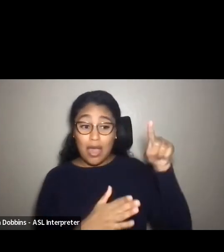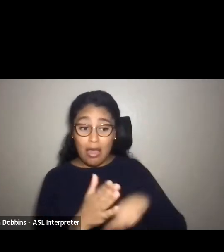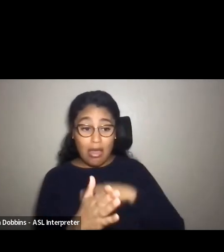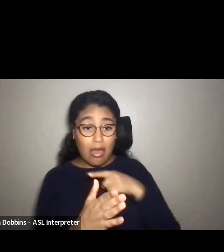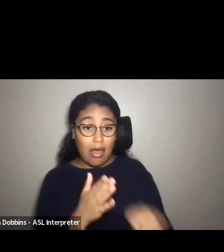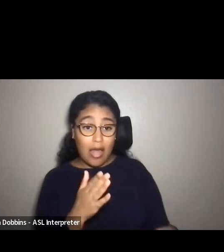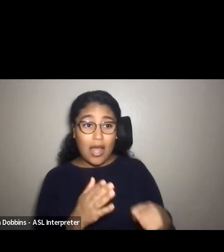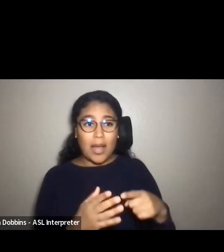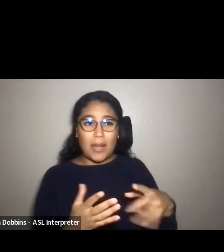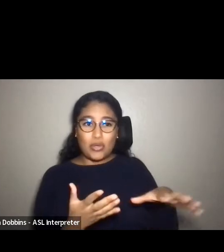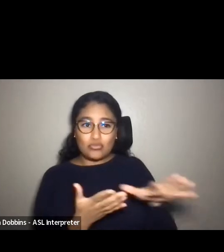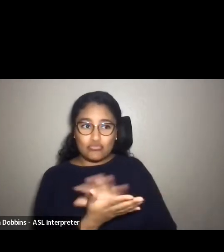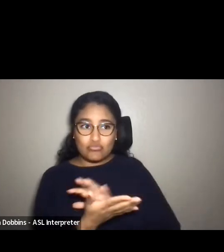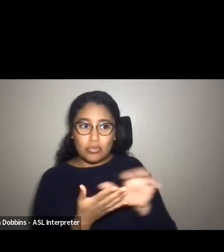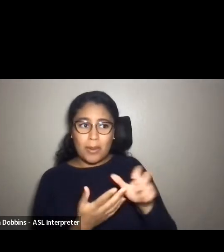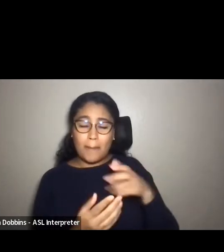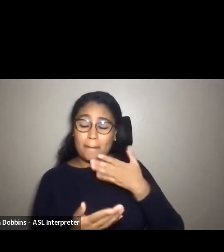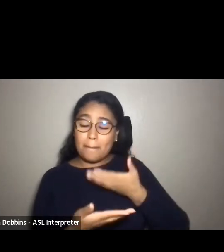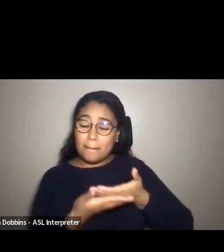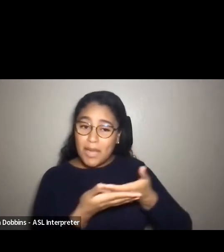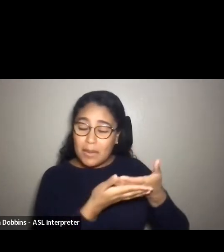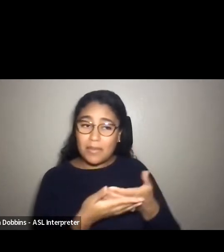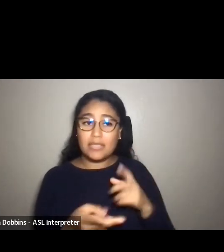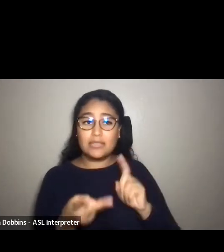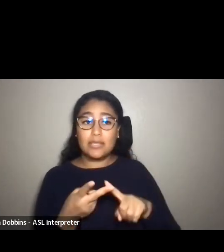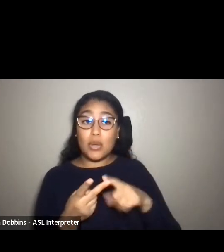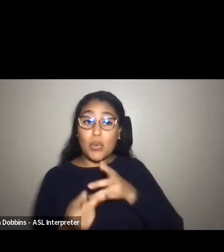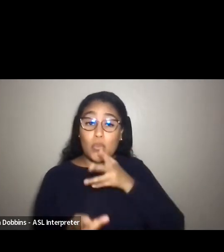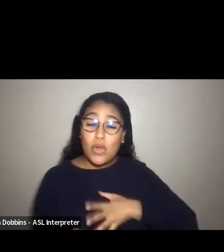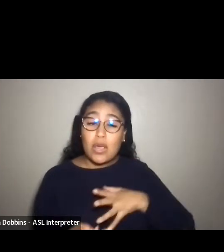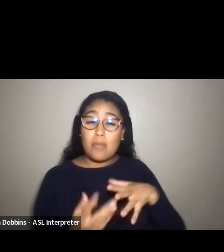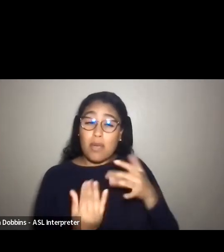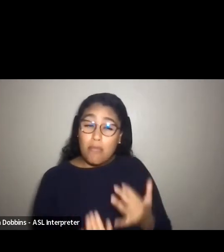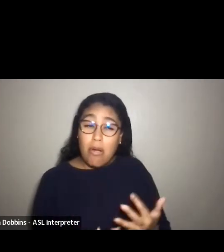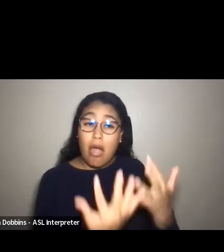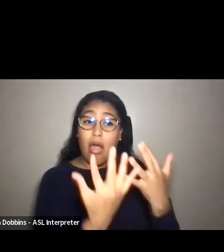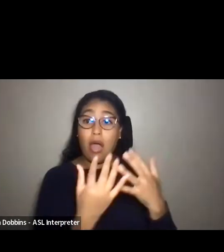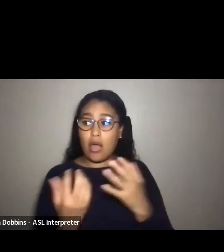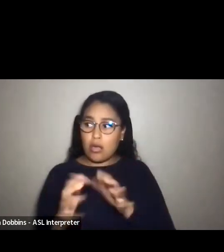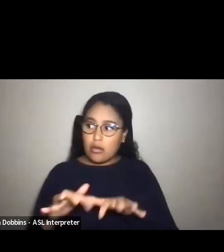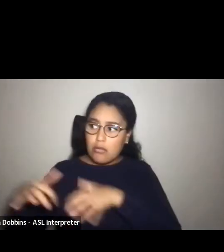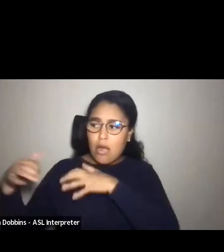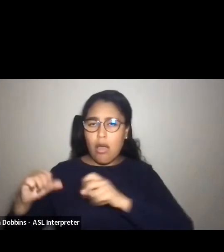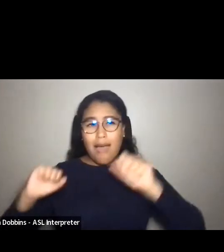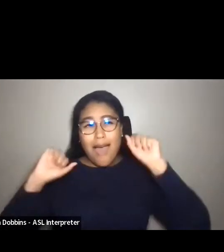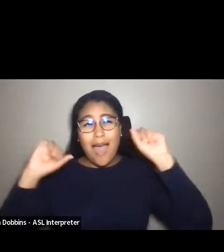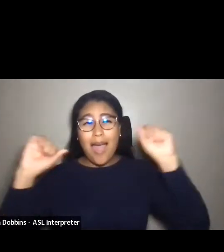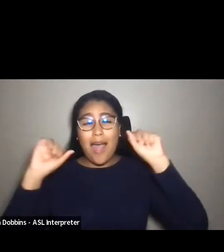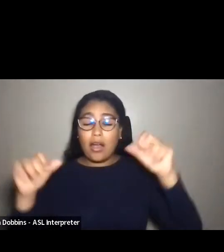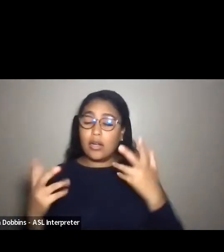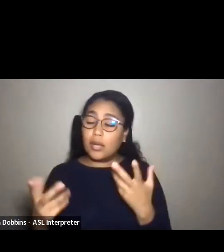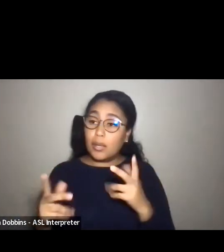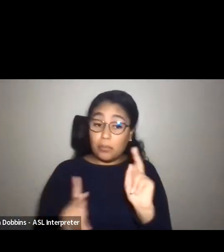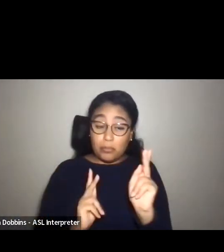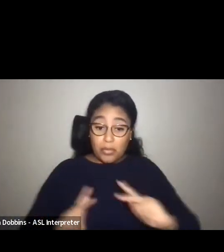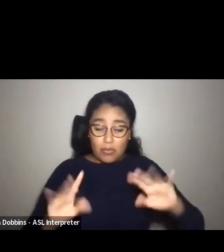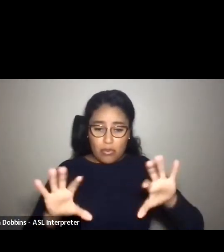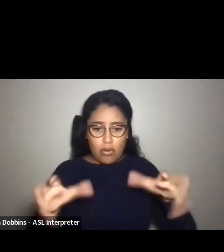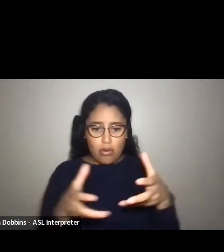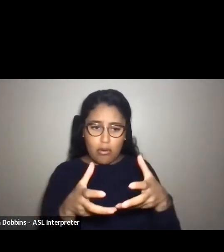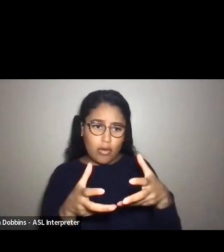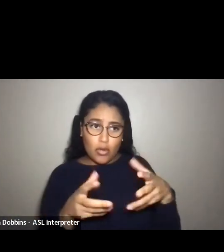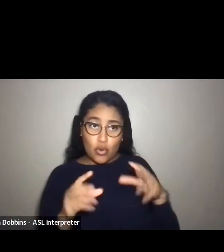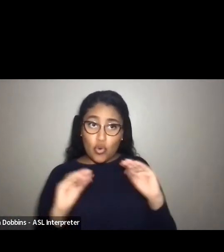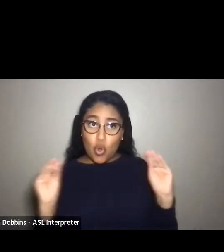babies, raping of women, burning women alive while the crowd is cheering, slaughtering hundreds of defenseless people at the nature